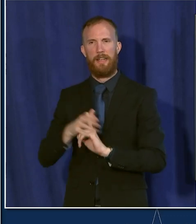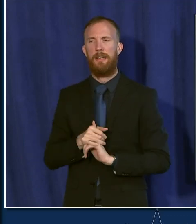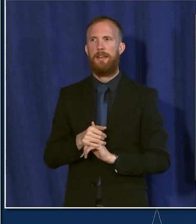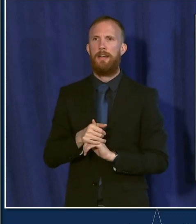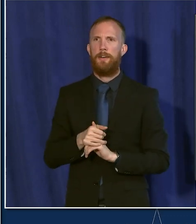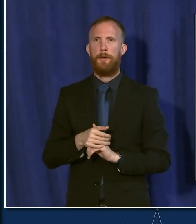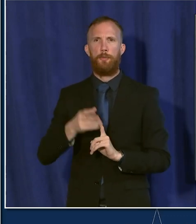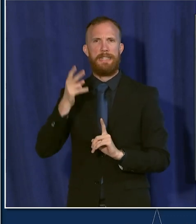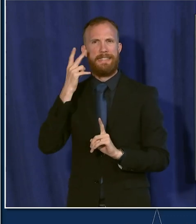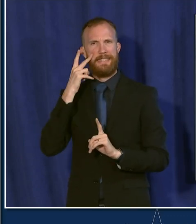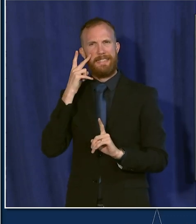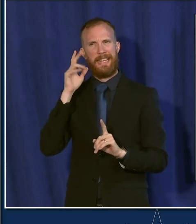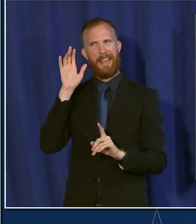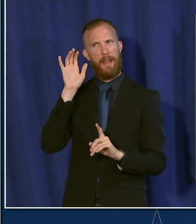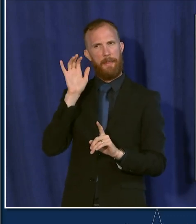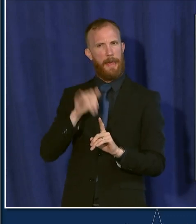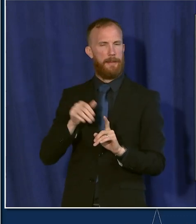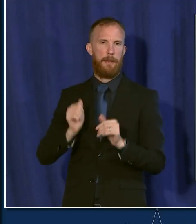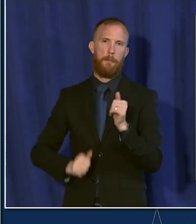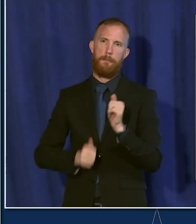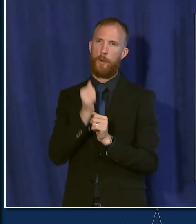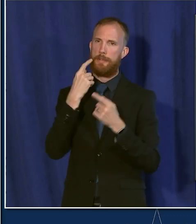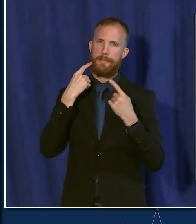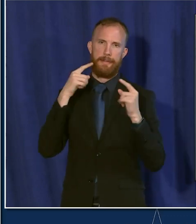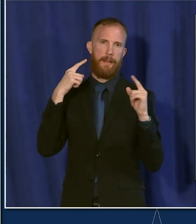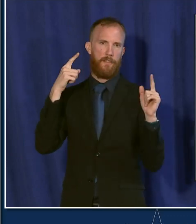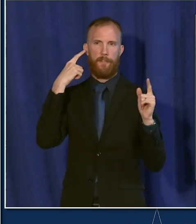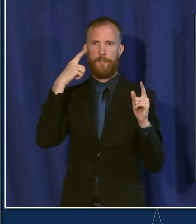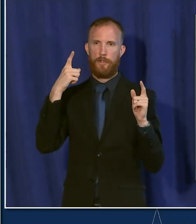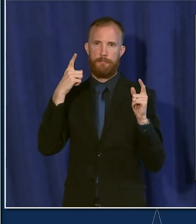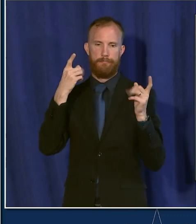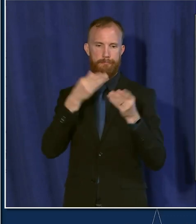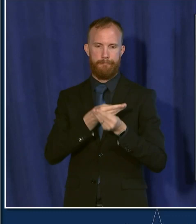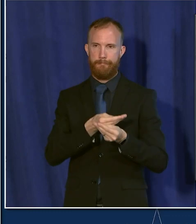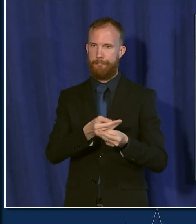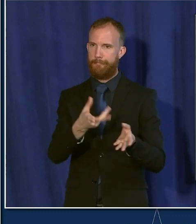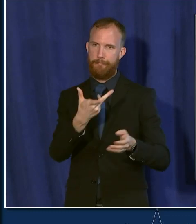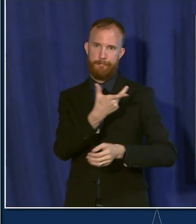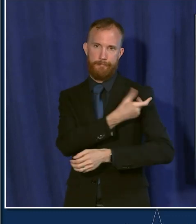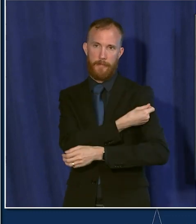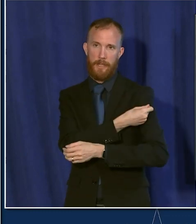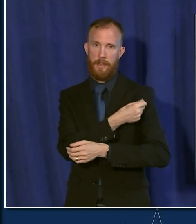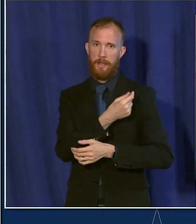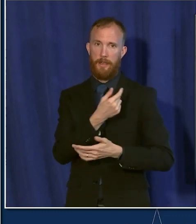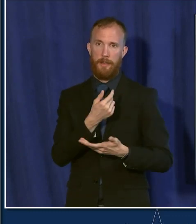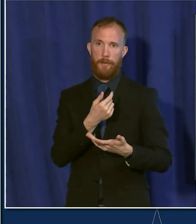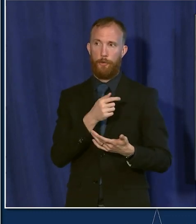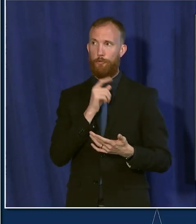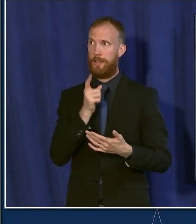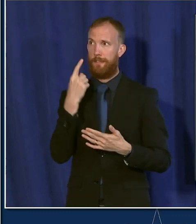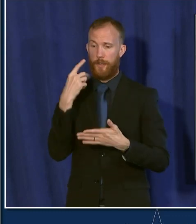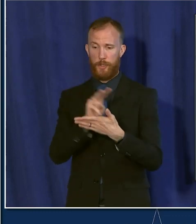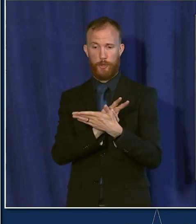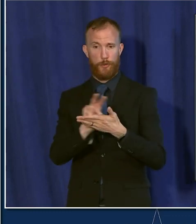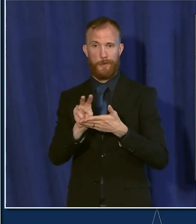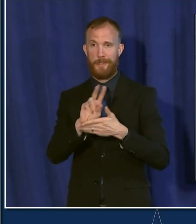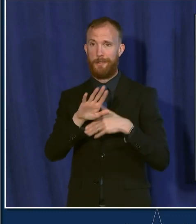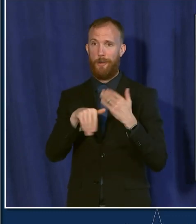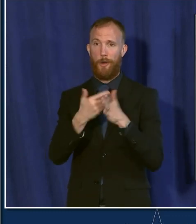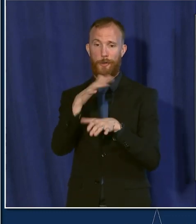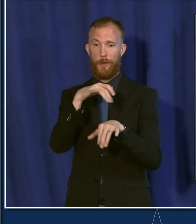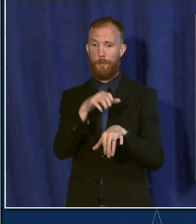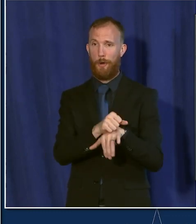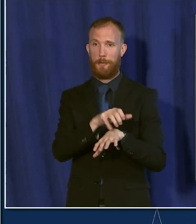really one of the absolute most successful things that we've been doing, where we're booked out like for 2 weeks now, right? Like all of the appointments